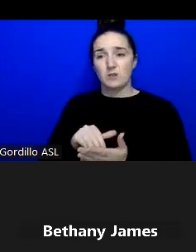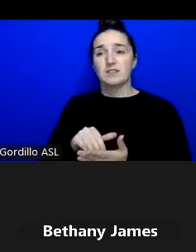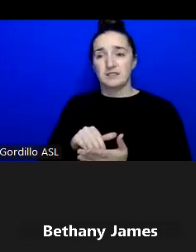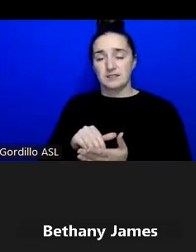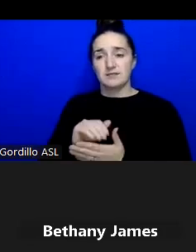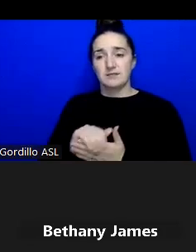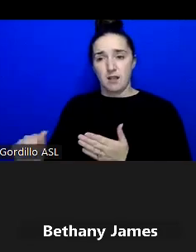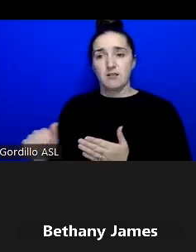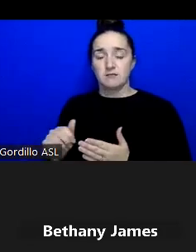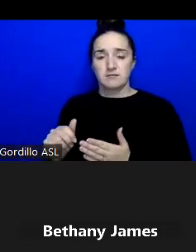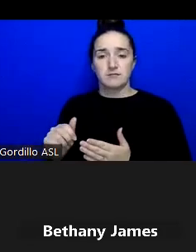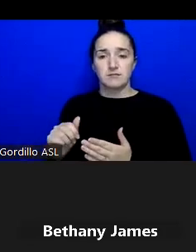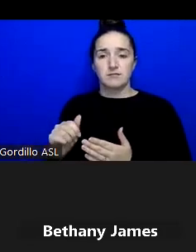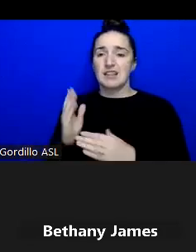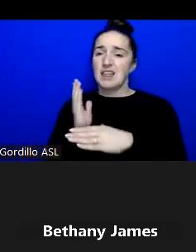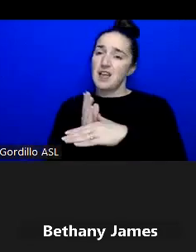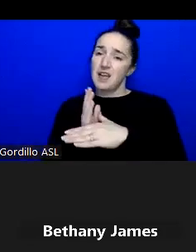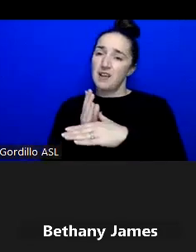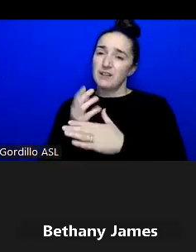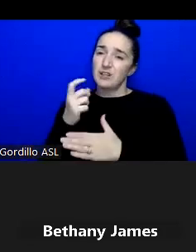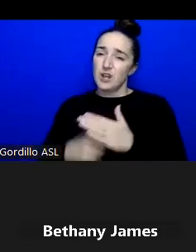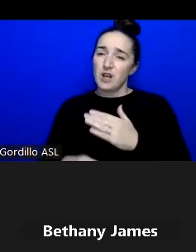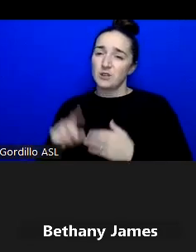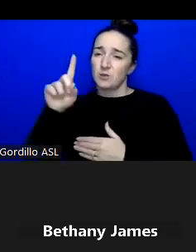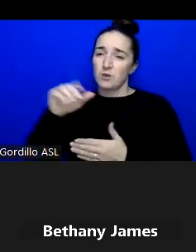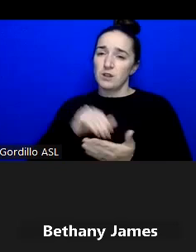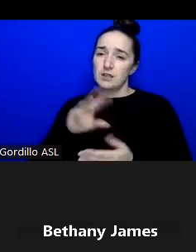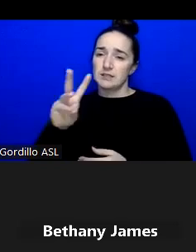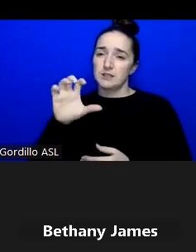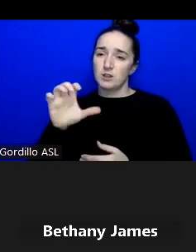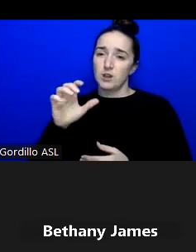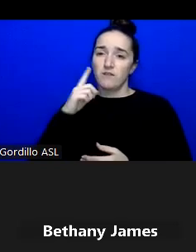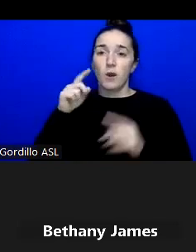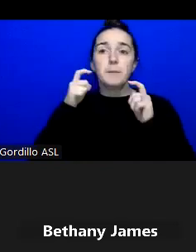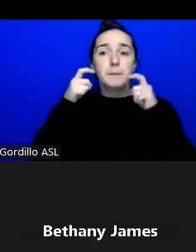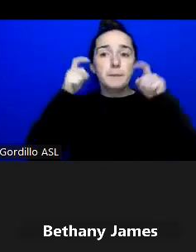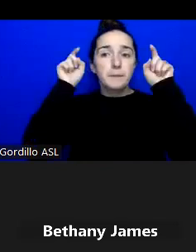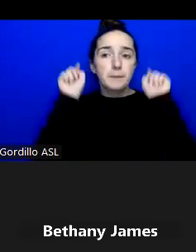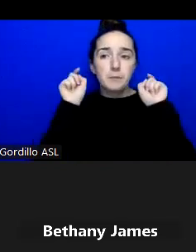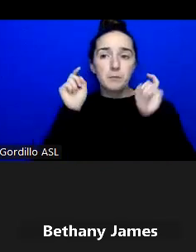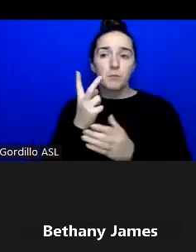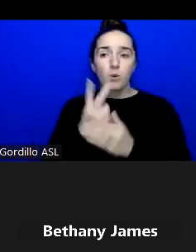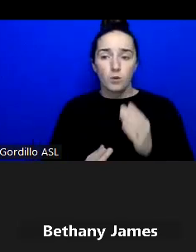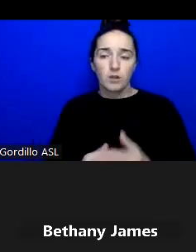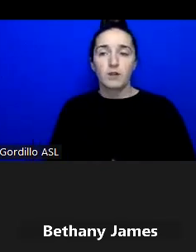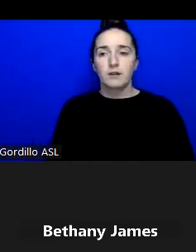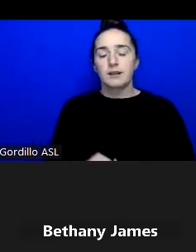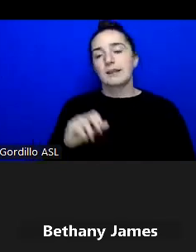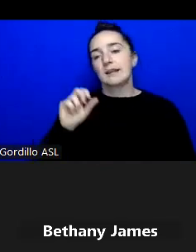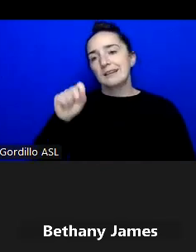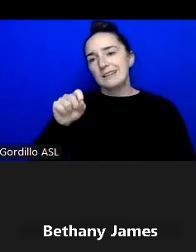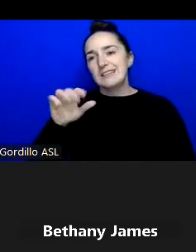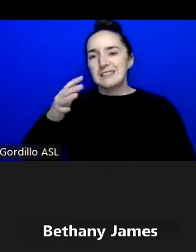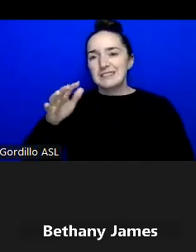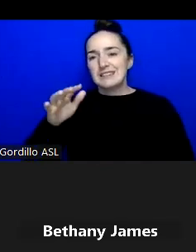The average cost for most of them out there is going to be about $1,600 for a pair. So yes, there is cost savings